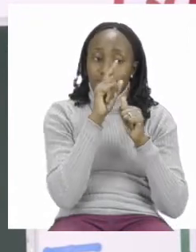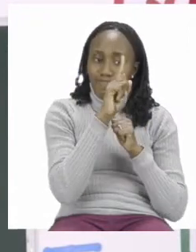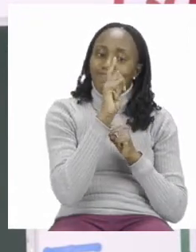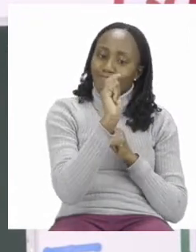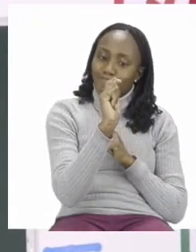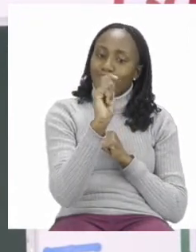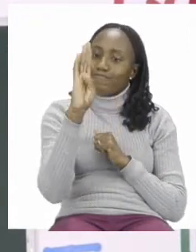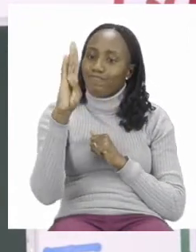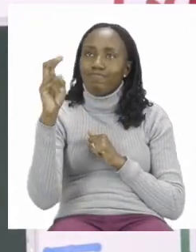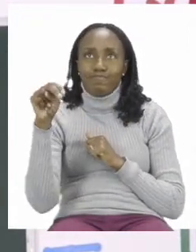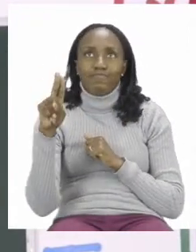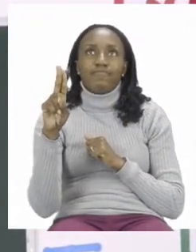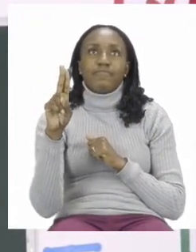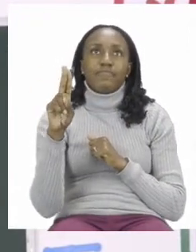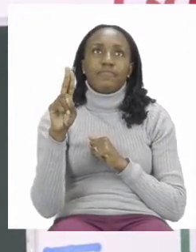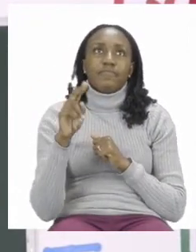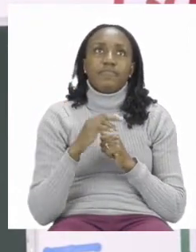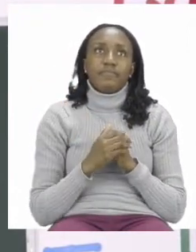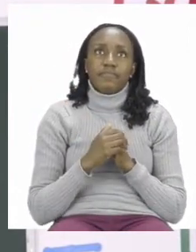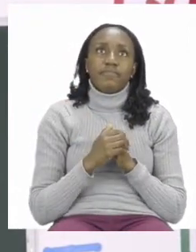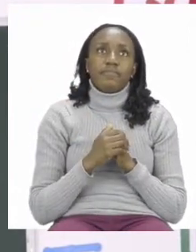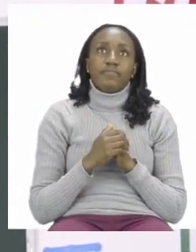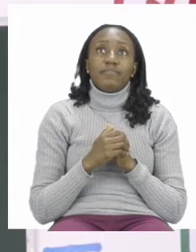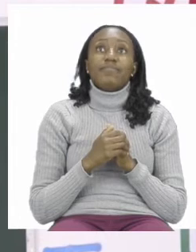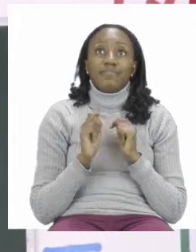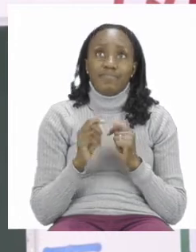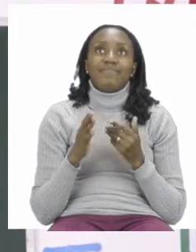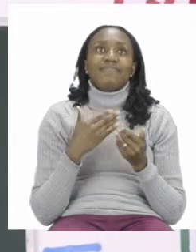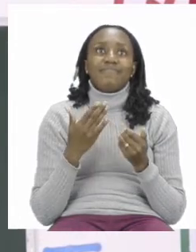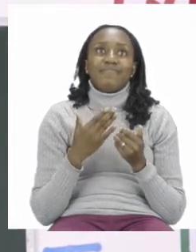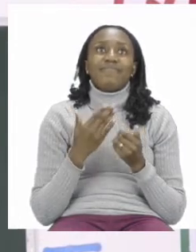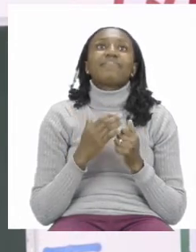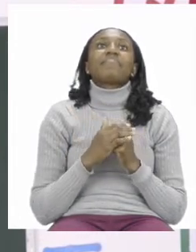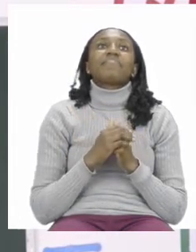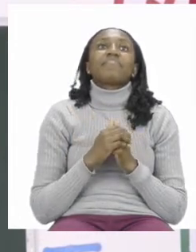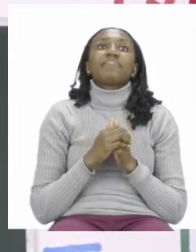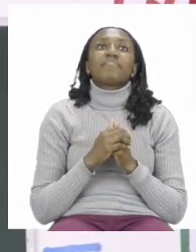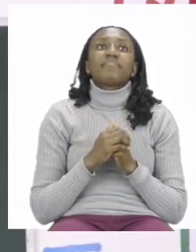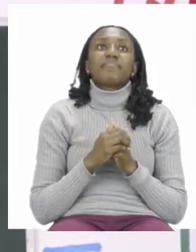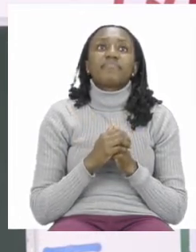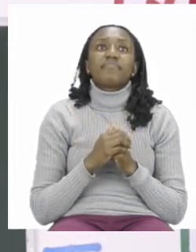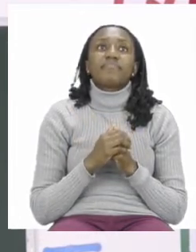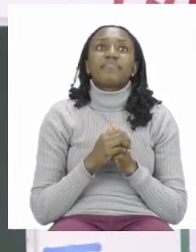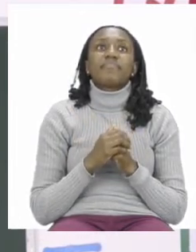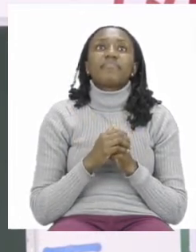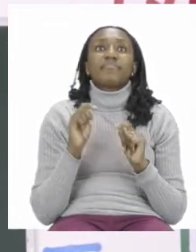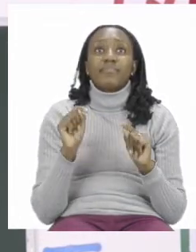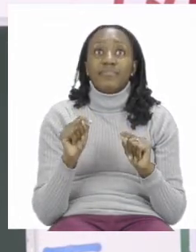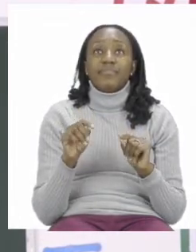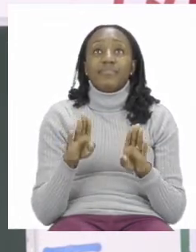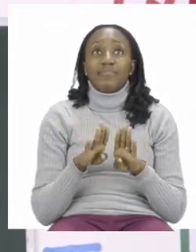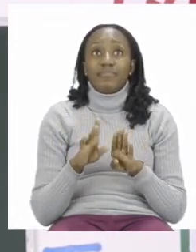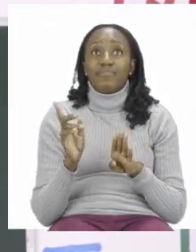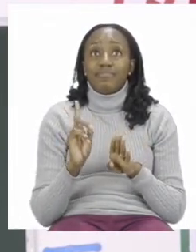the four is with the units. Now I'm sure it'll be easier for you. After that, they want us to do the reverse of what they